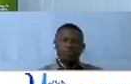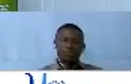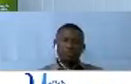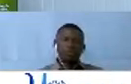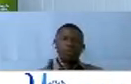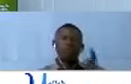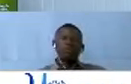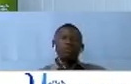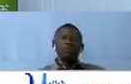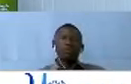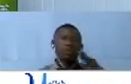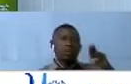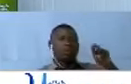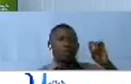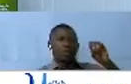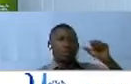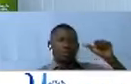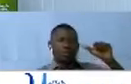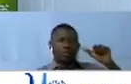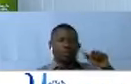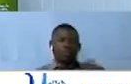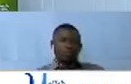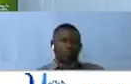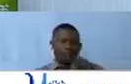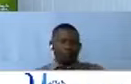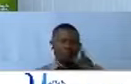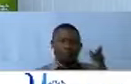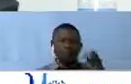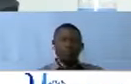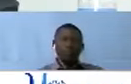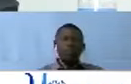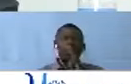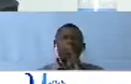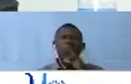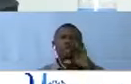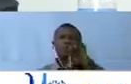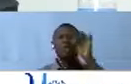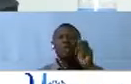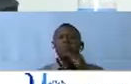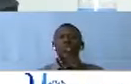Report to the NIA. Who selected you?